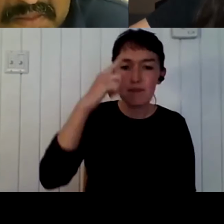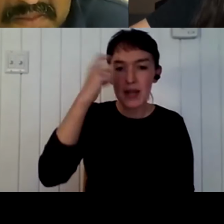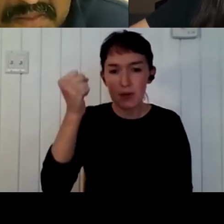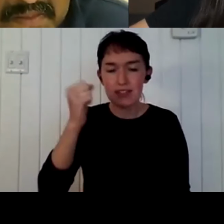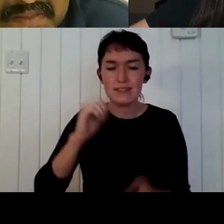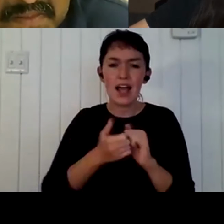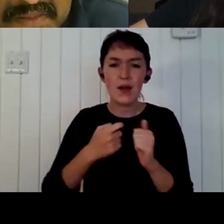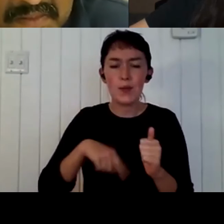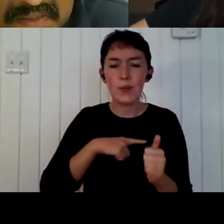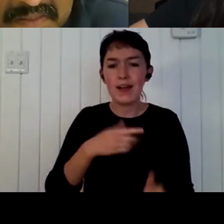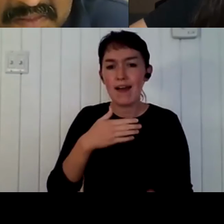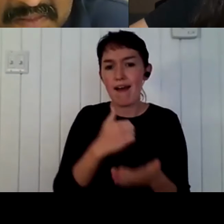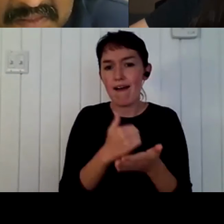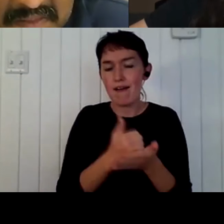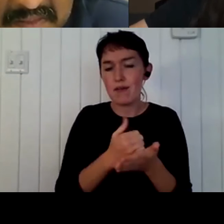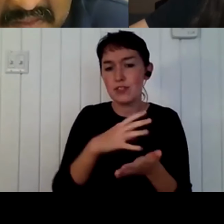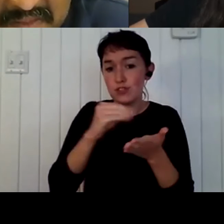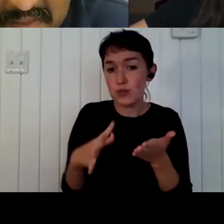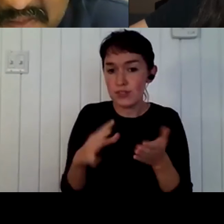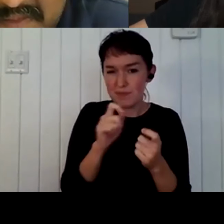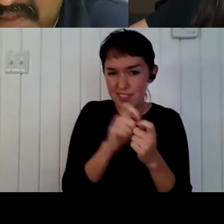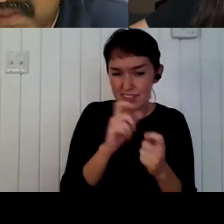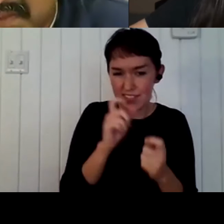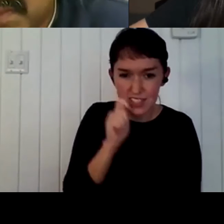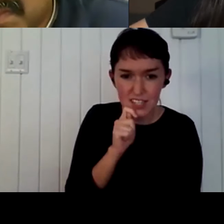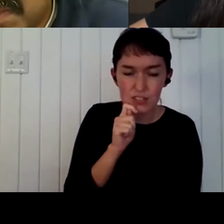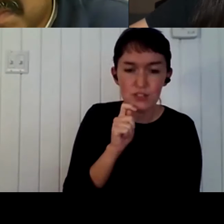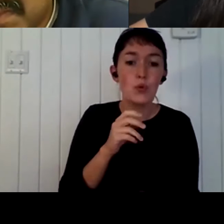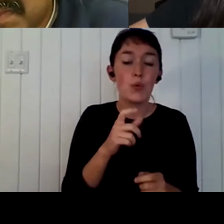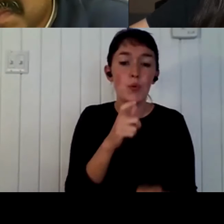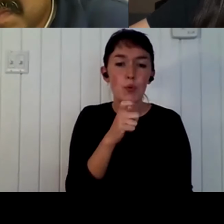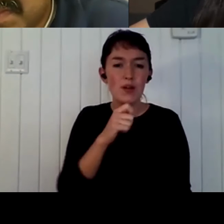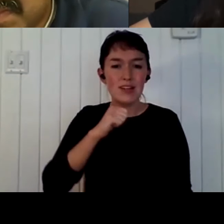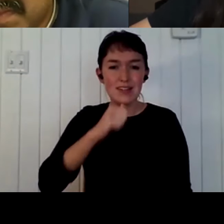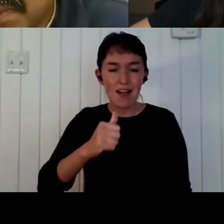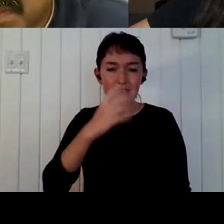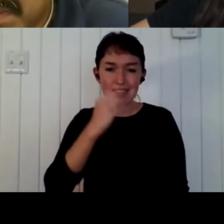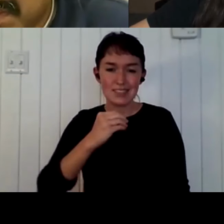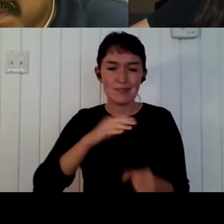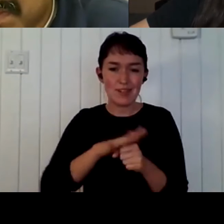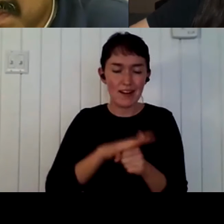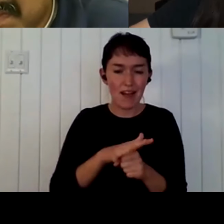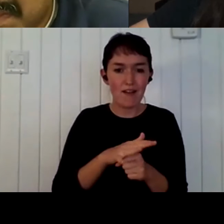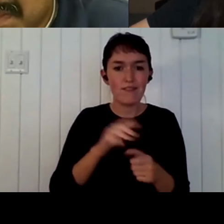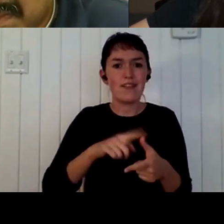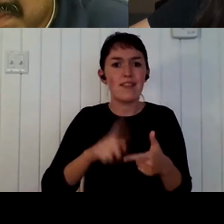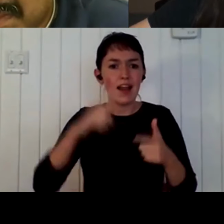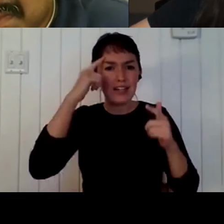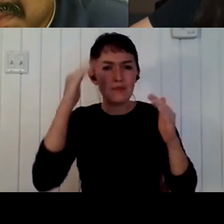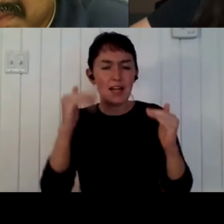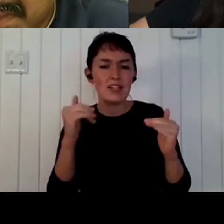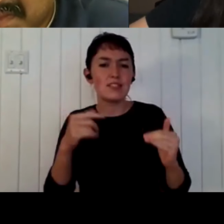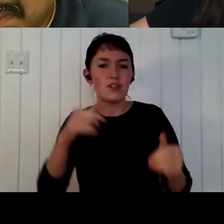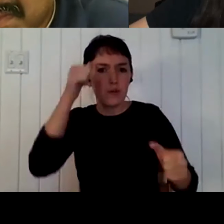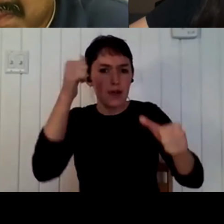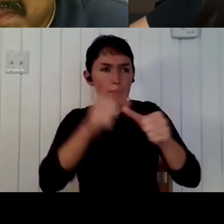students, particularly teenagers, who don't get enough sleep and are then expected to recall large amounts of information? Are there any